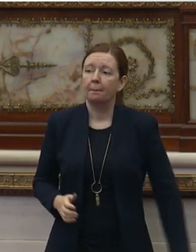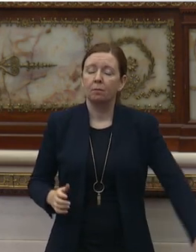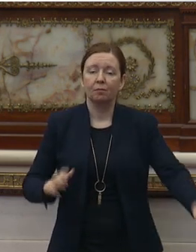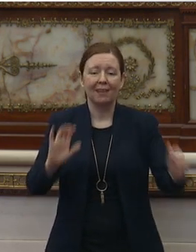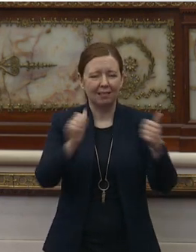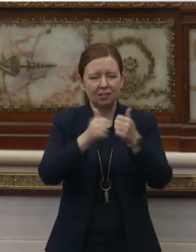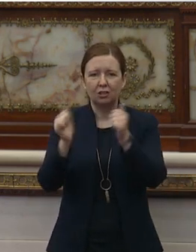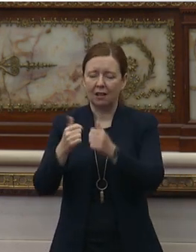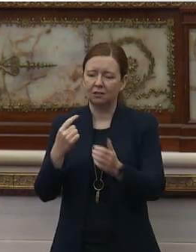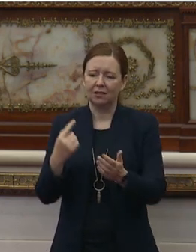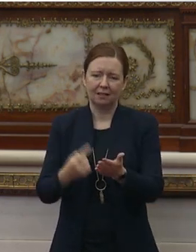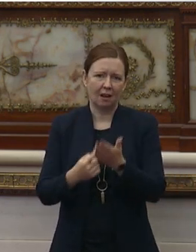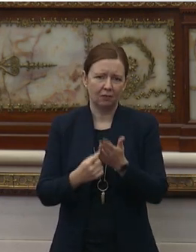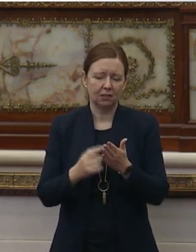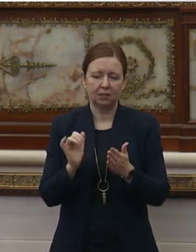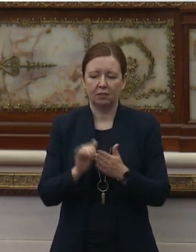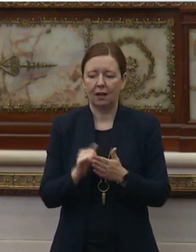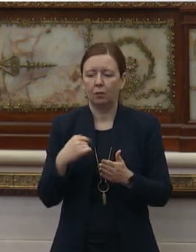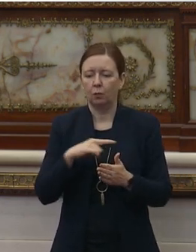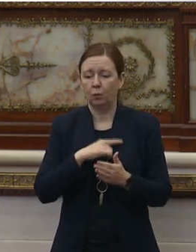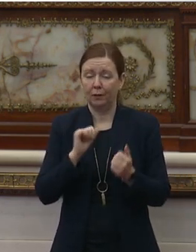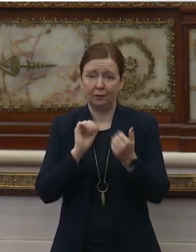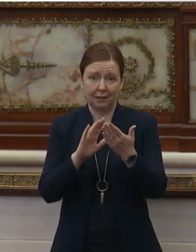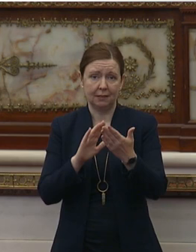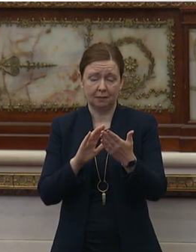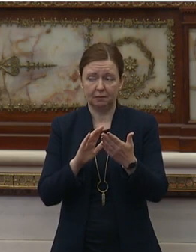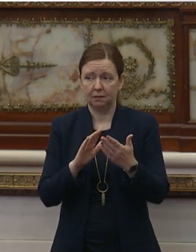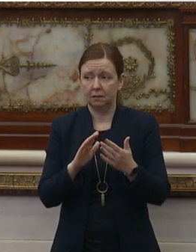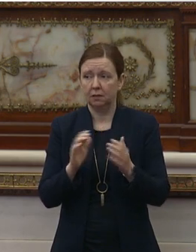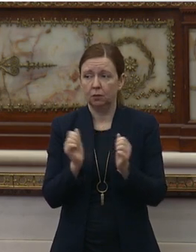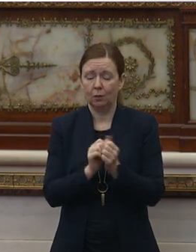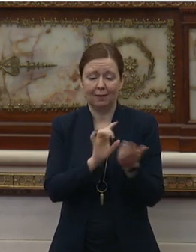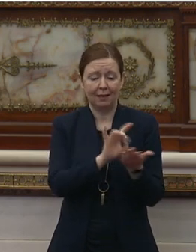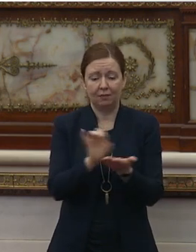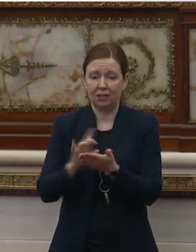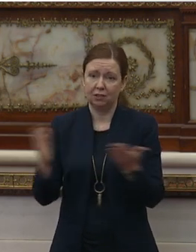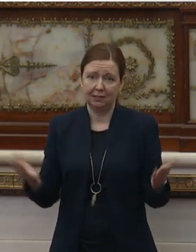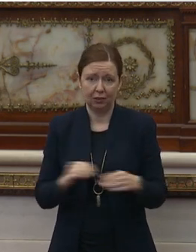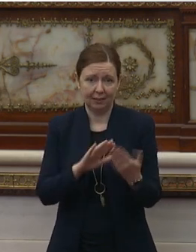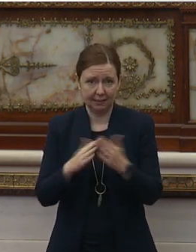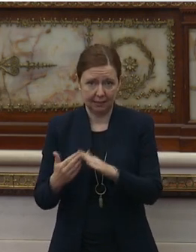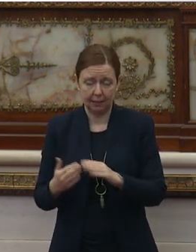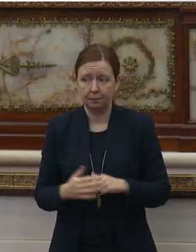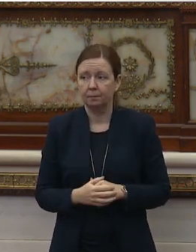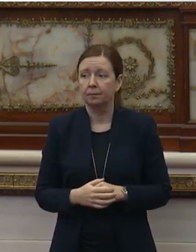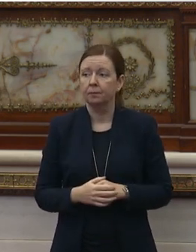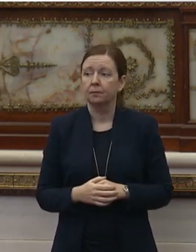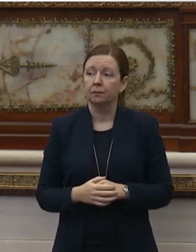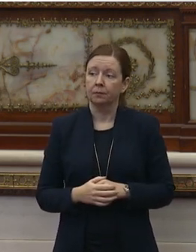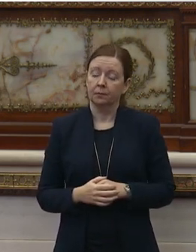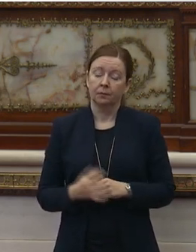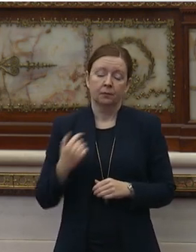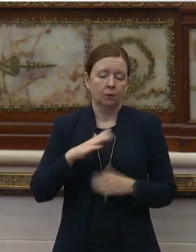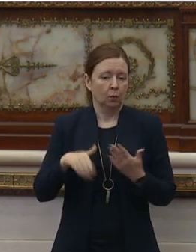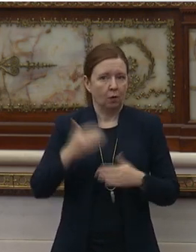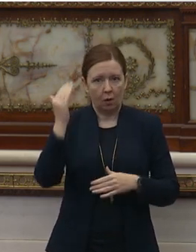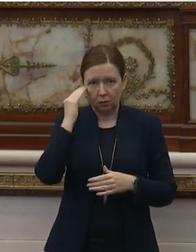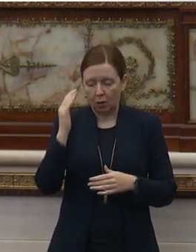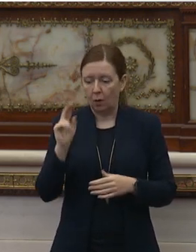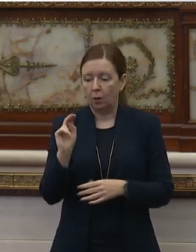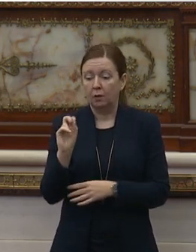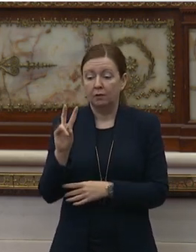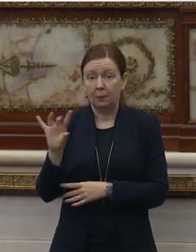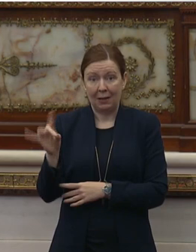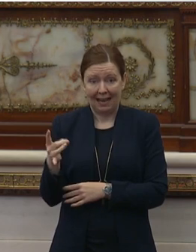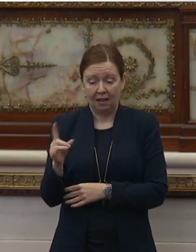challenging conversation that honestly we are faced around evictions here in our city. As we all know, on November